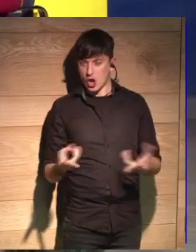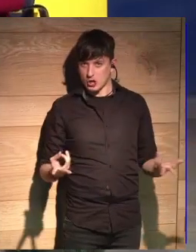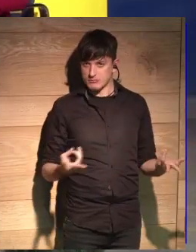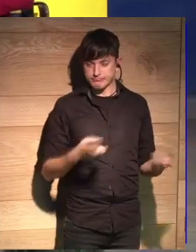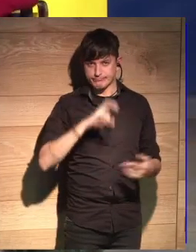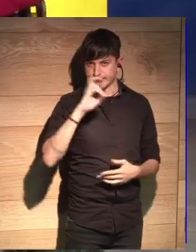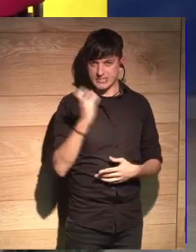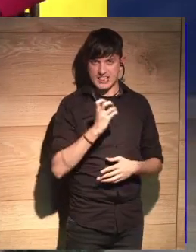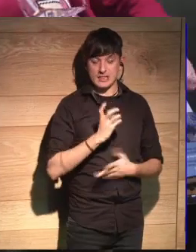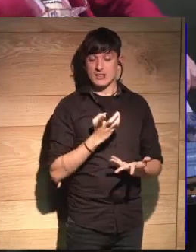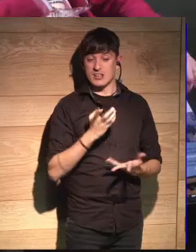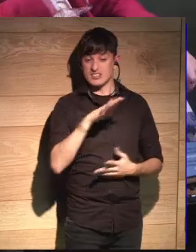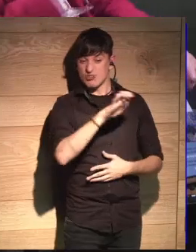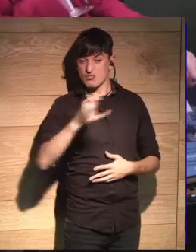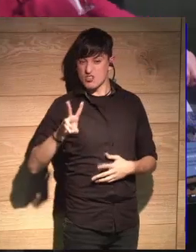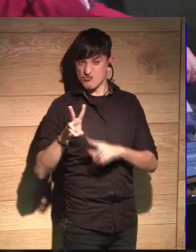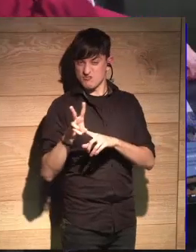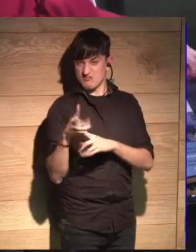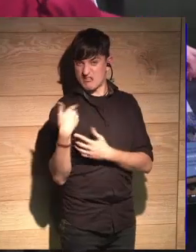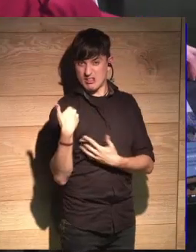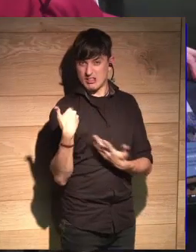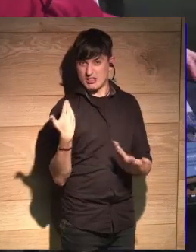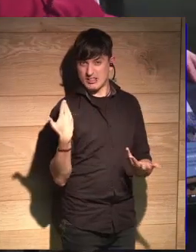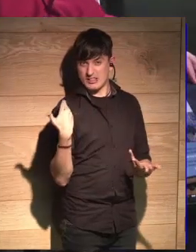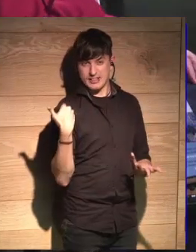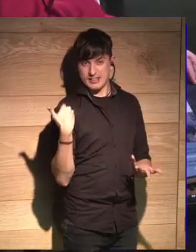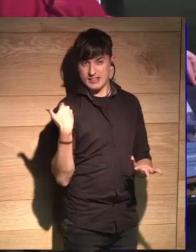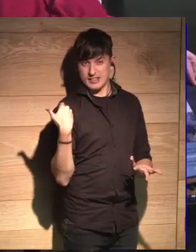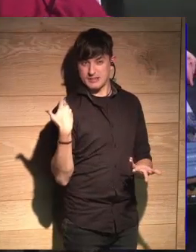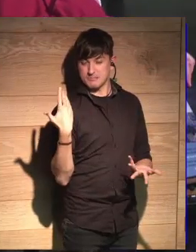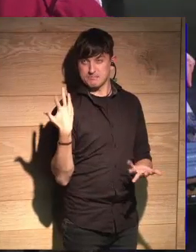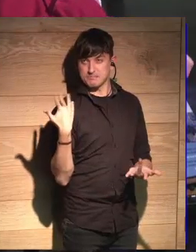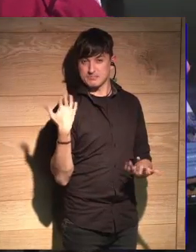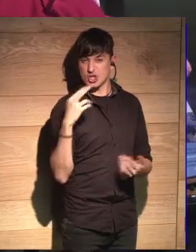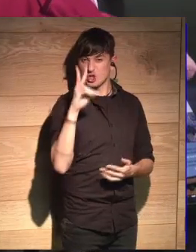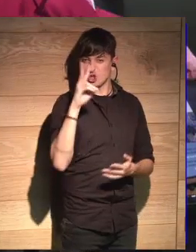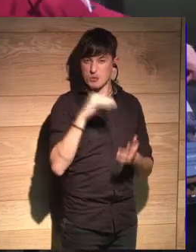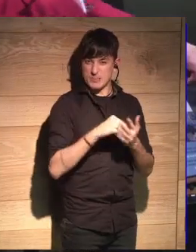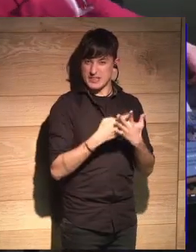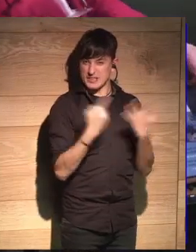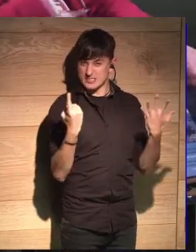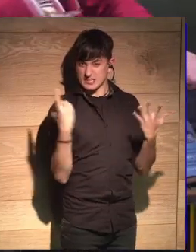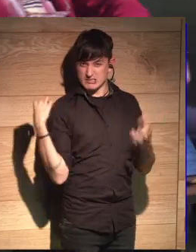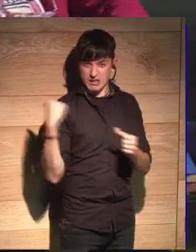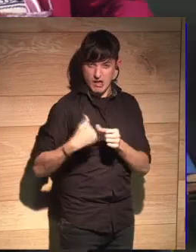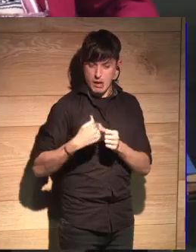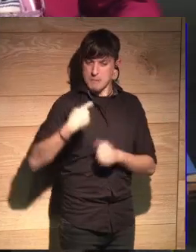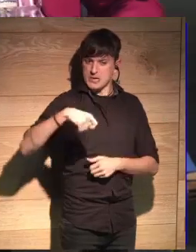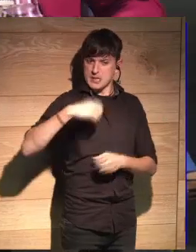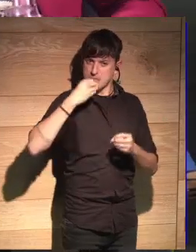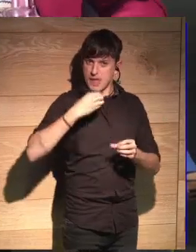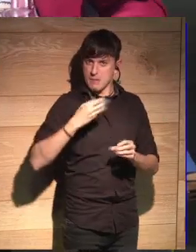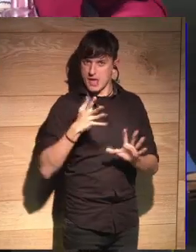States, until the year 2016, we've had good presidents, we've had strong presidents, and we've had weaker